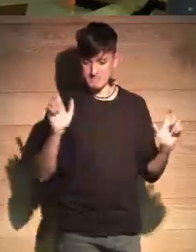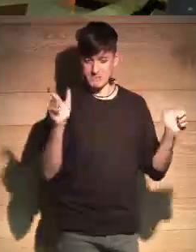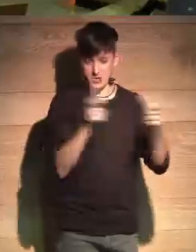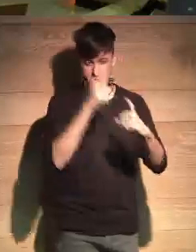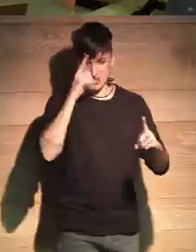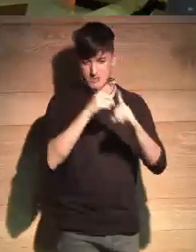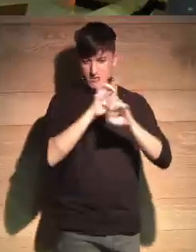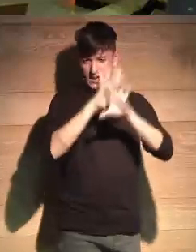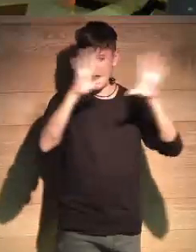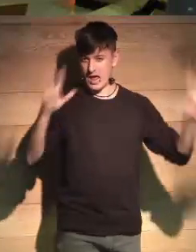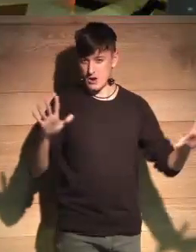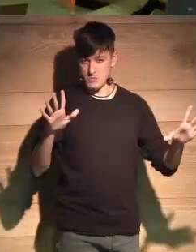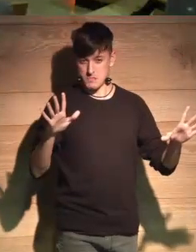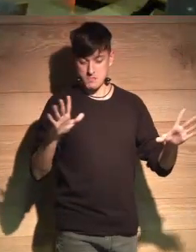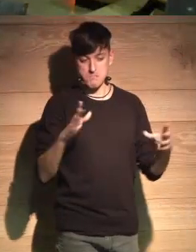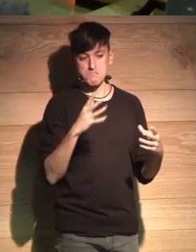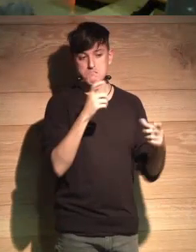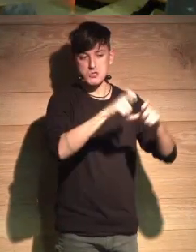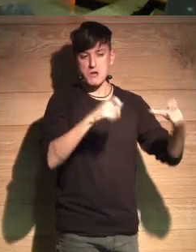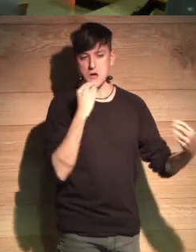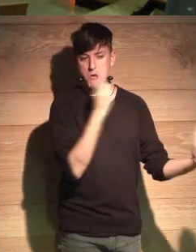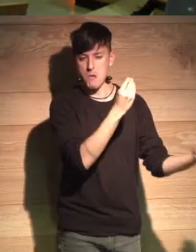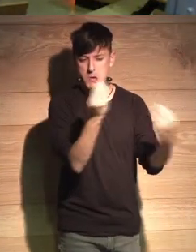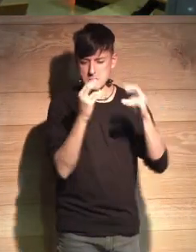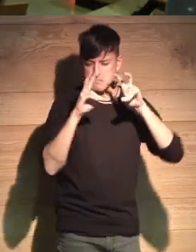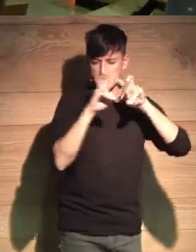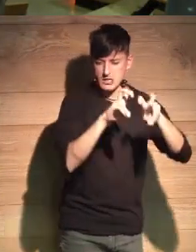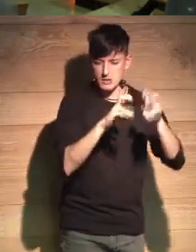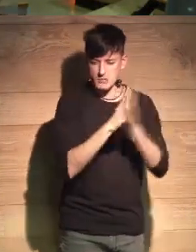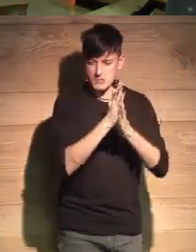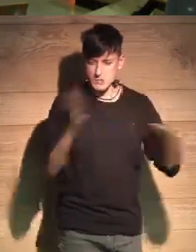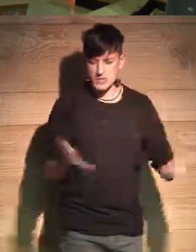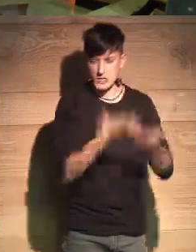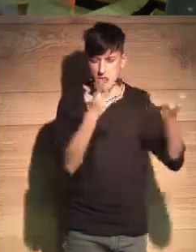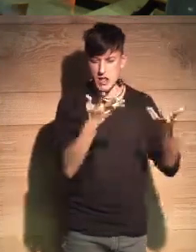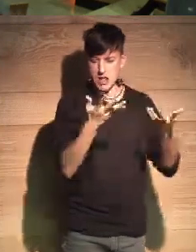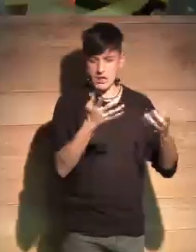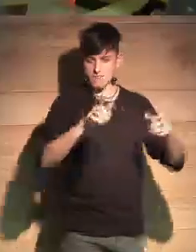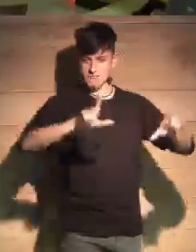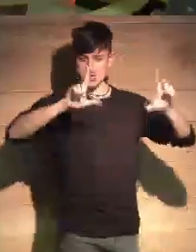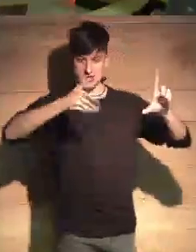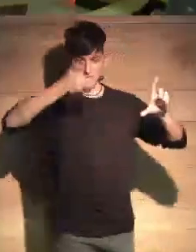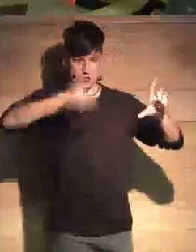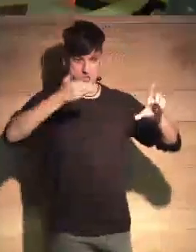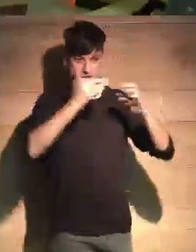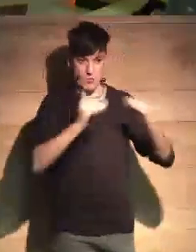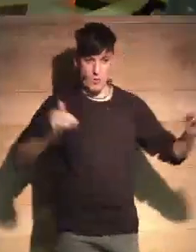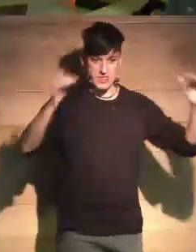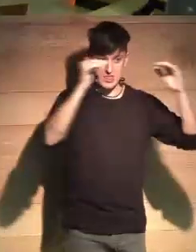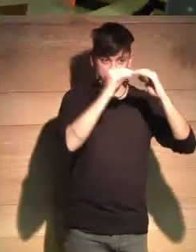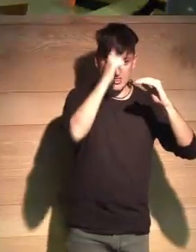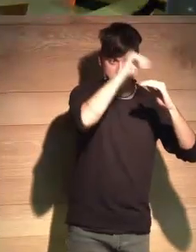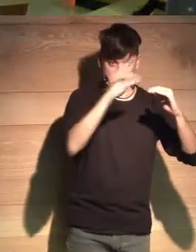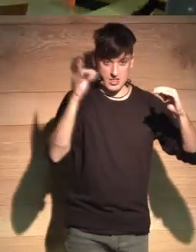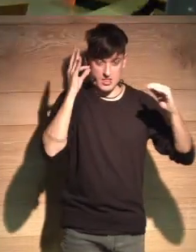objetivo: inspirar a los jóvenes. Those have made it possible for us to meet one more year. I'd like to talk about